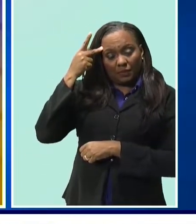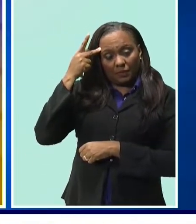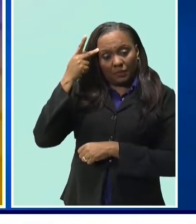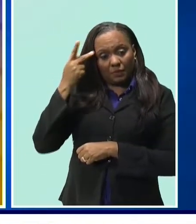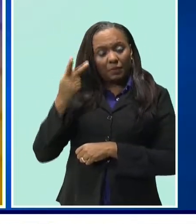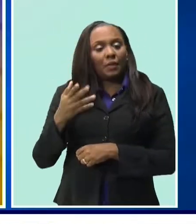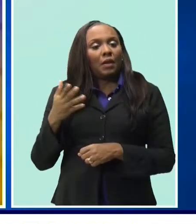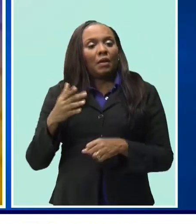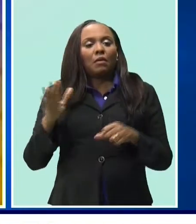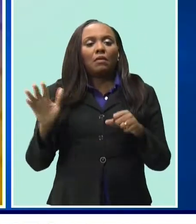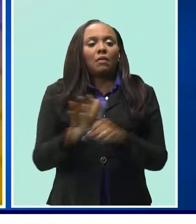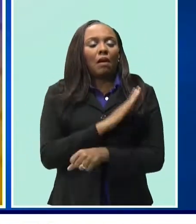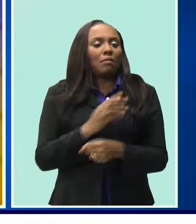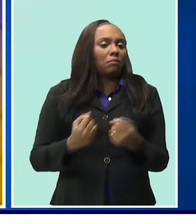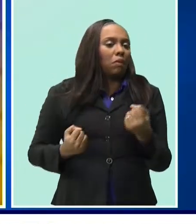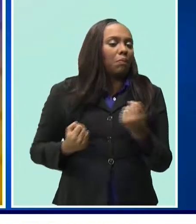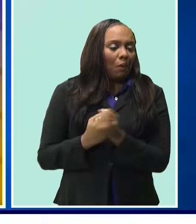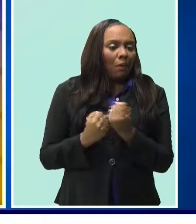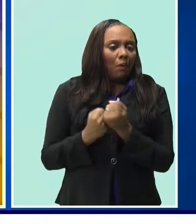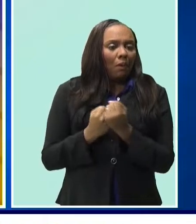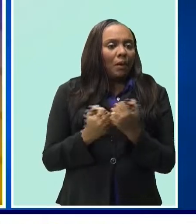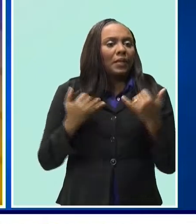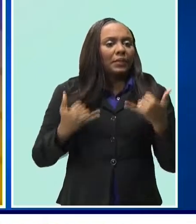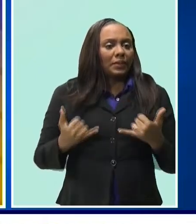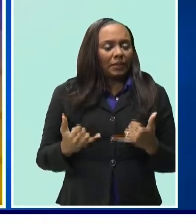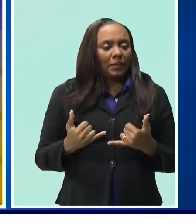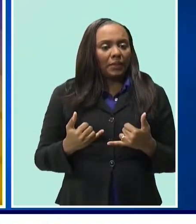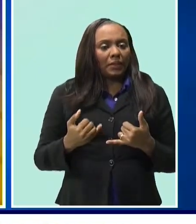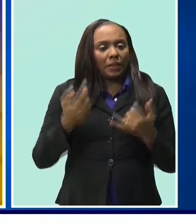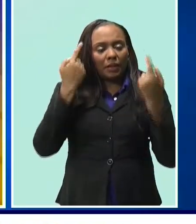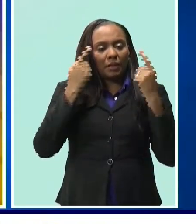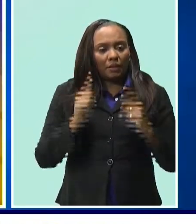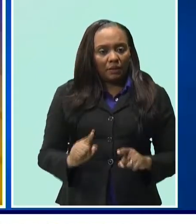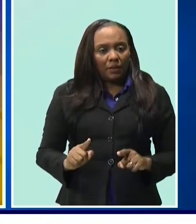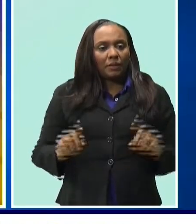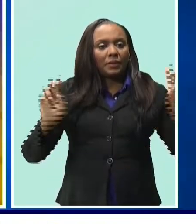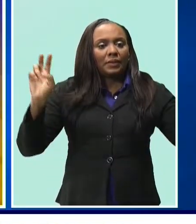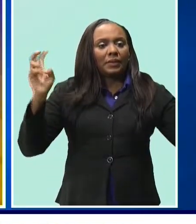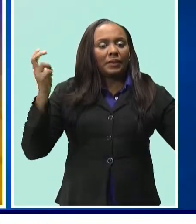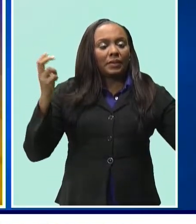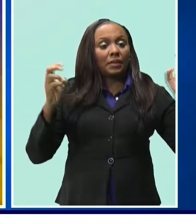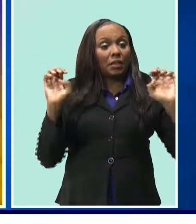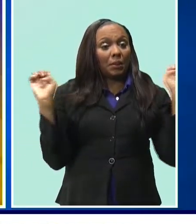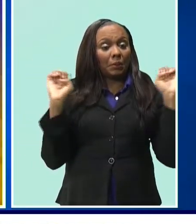by unanimous support in the House of Assembly, agreed to extend the state of emergency in